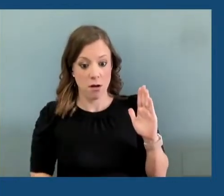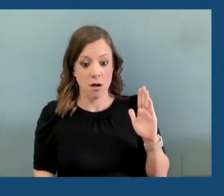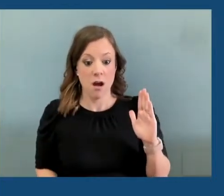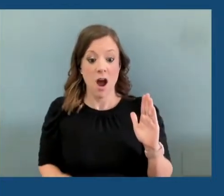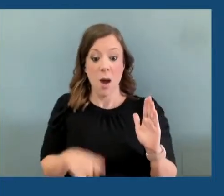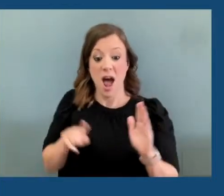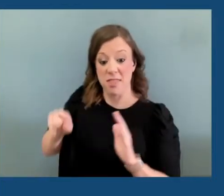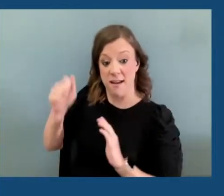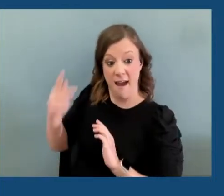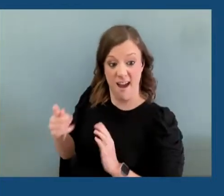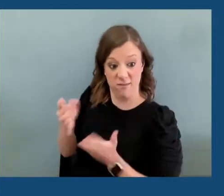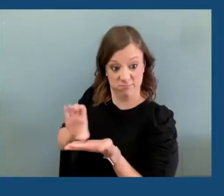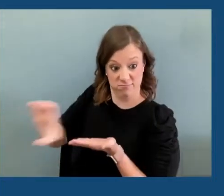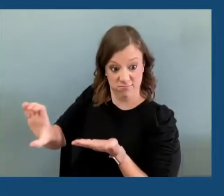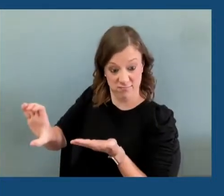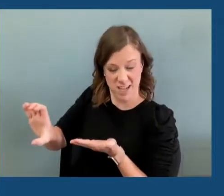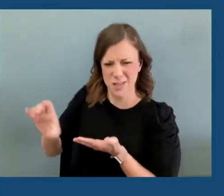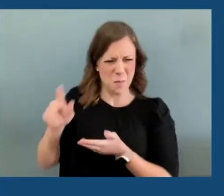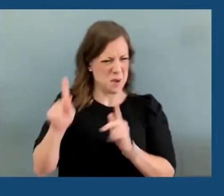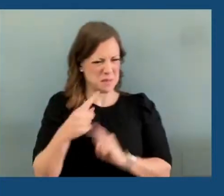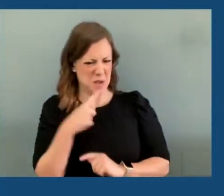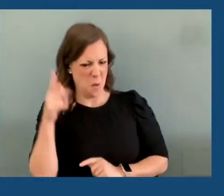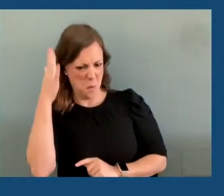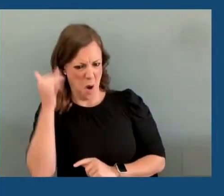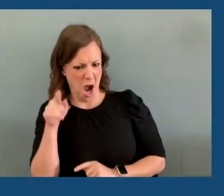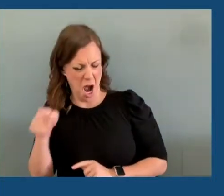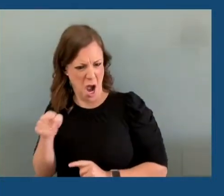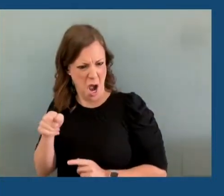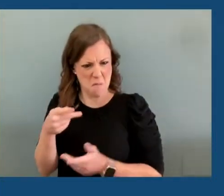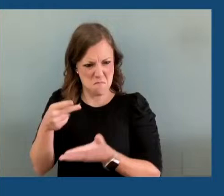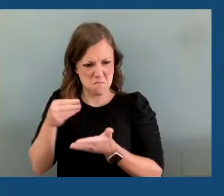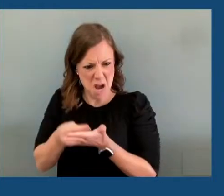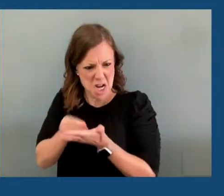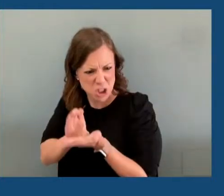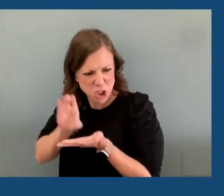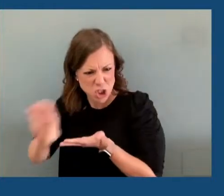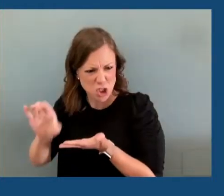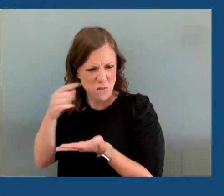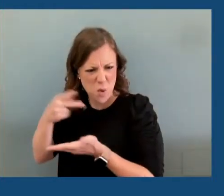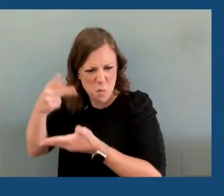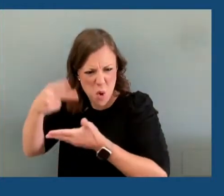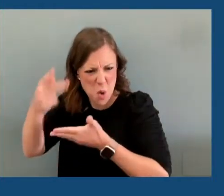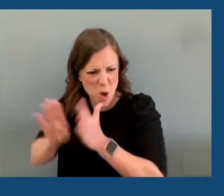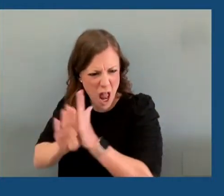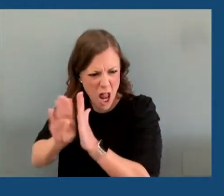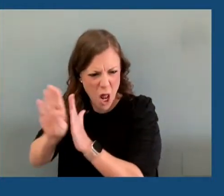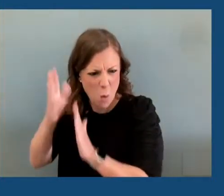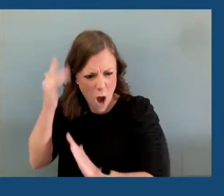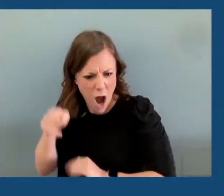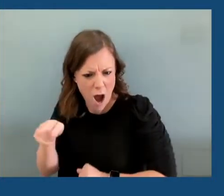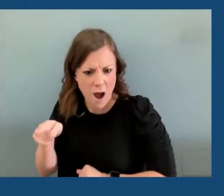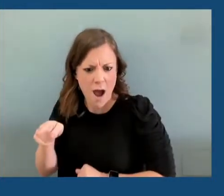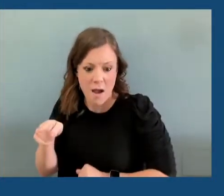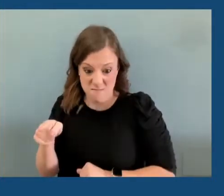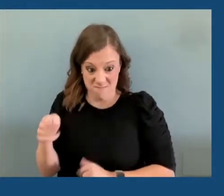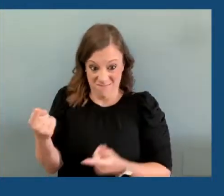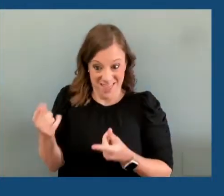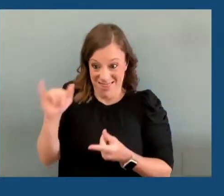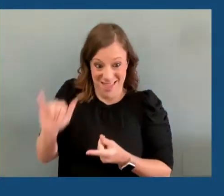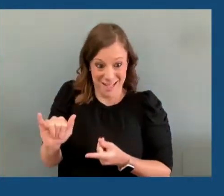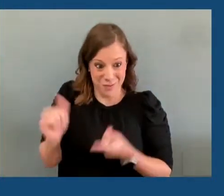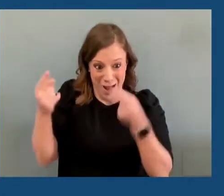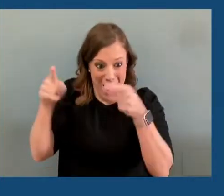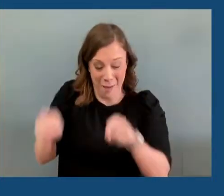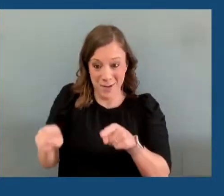today. And today we reap the rewards of that investment. And I'm going to get a little bit technical for a second. It's an NVIDIA